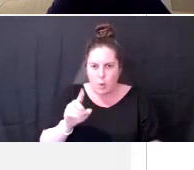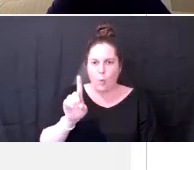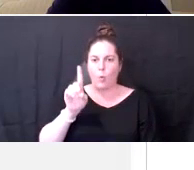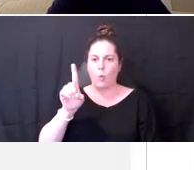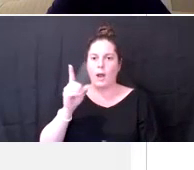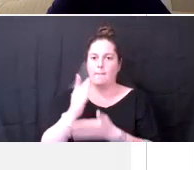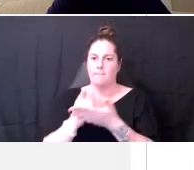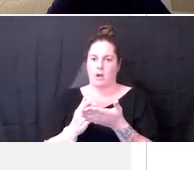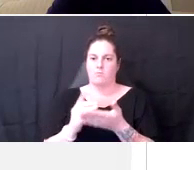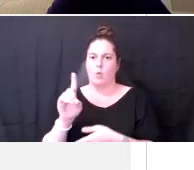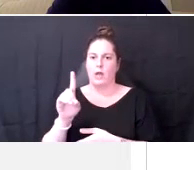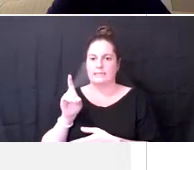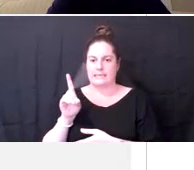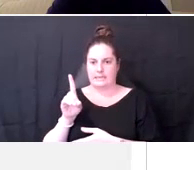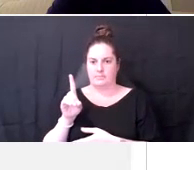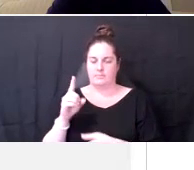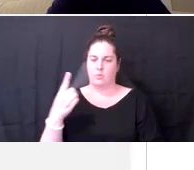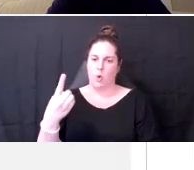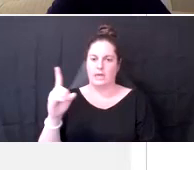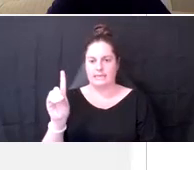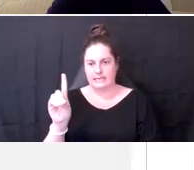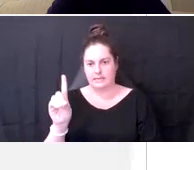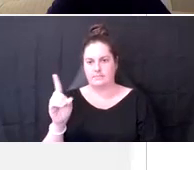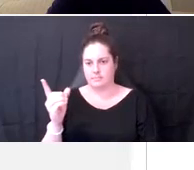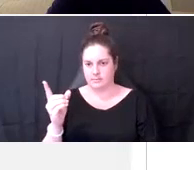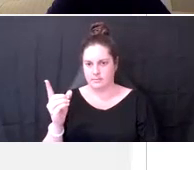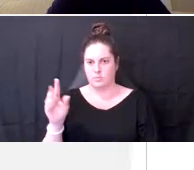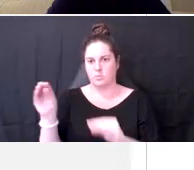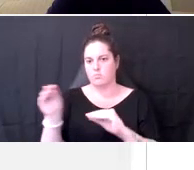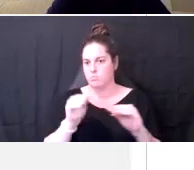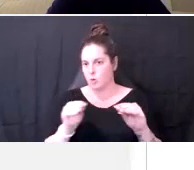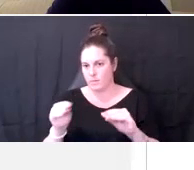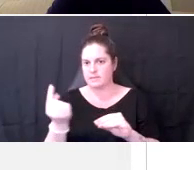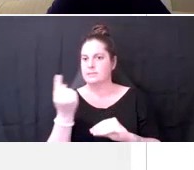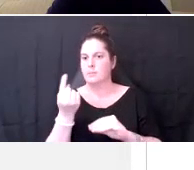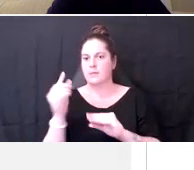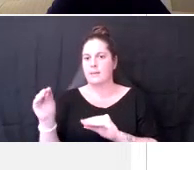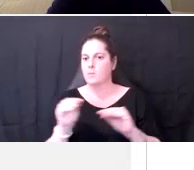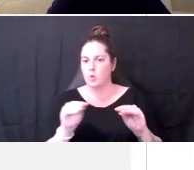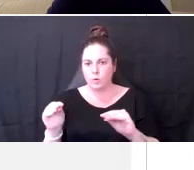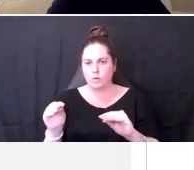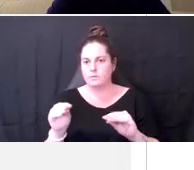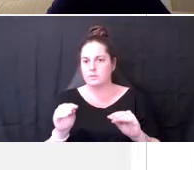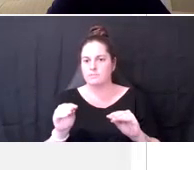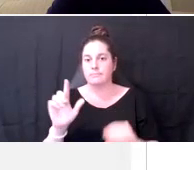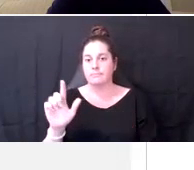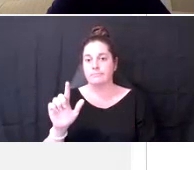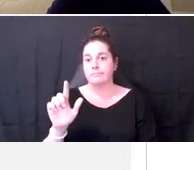1 dimension. Okay. So think of it, the object can move um, left or right, up